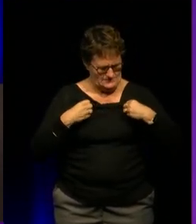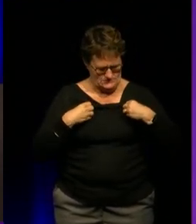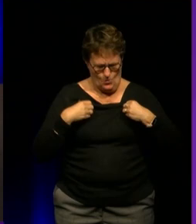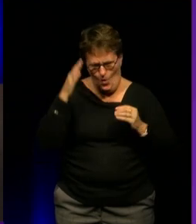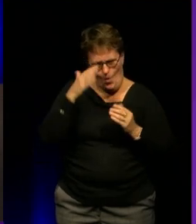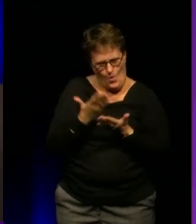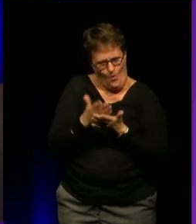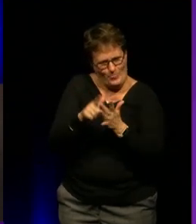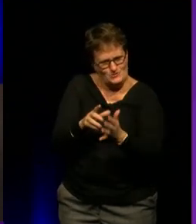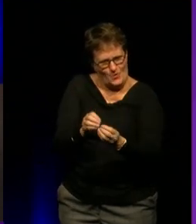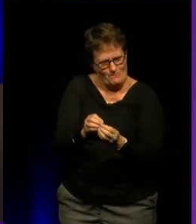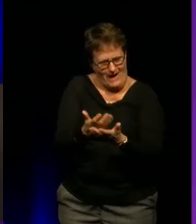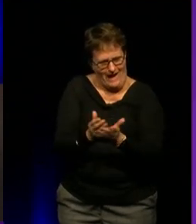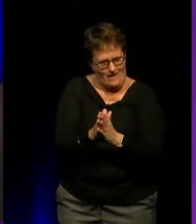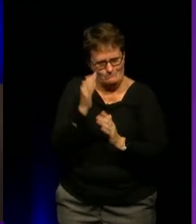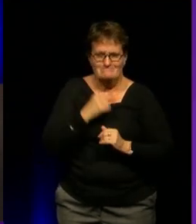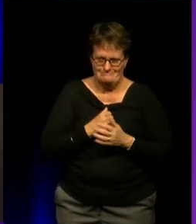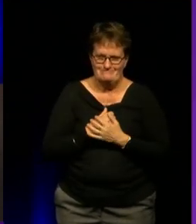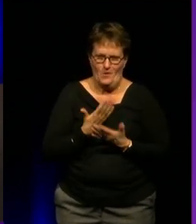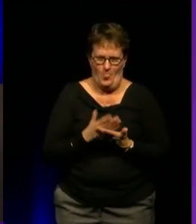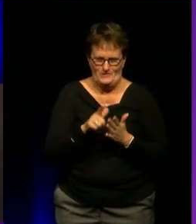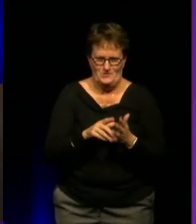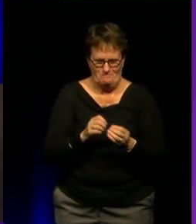job? Yeah, all learned on the job. Right.